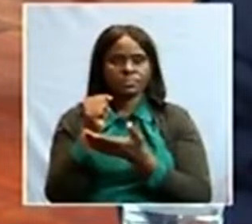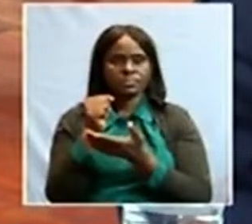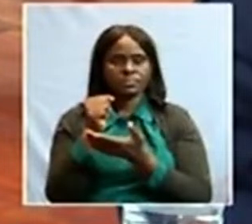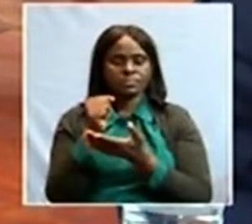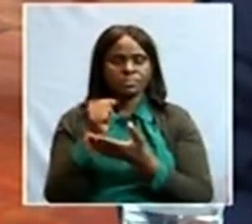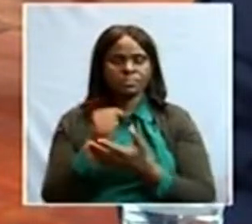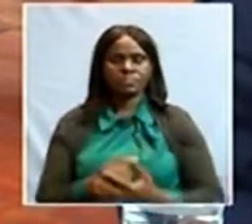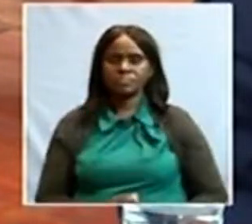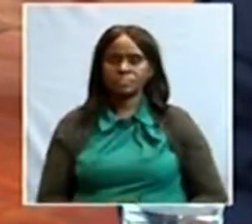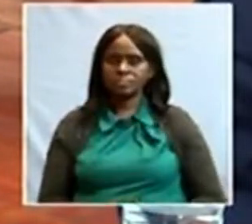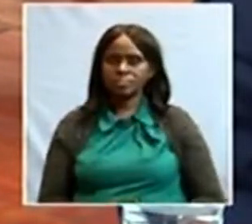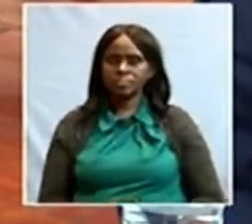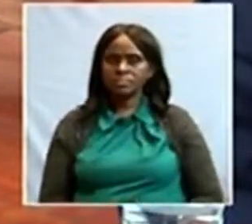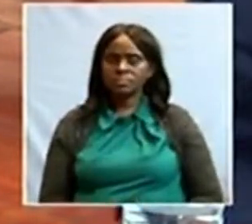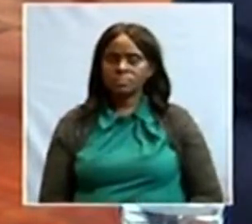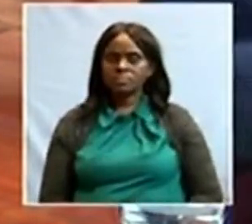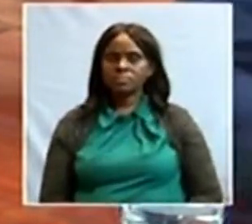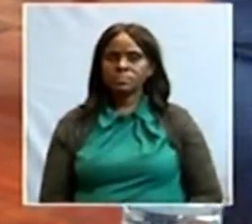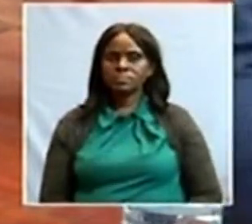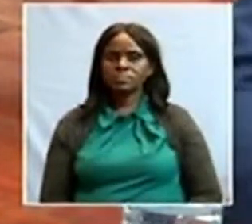Honorable Perfumer.